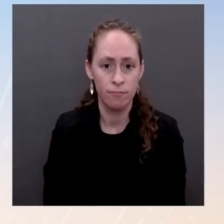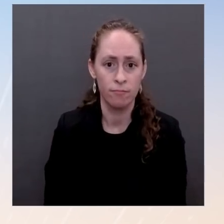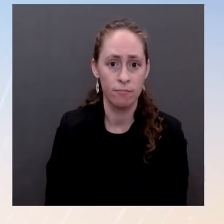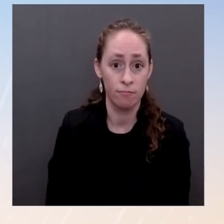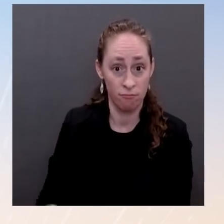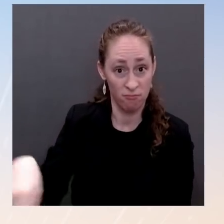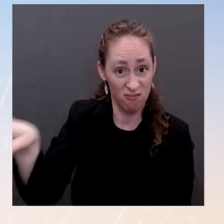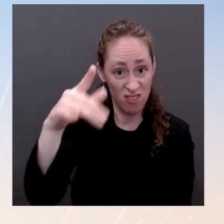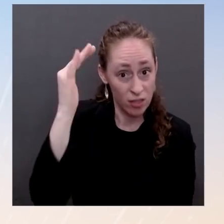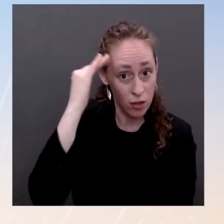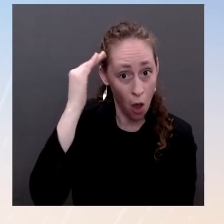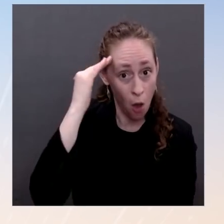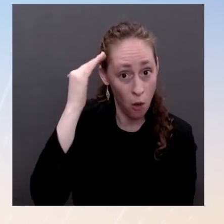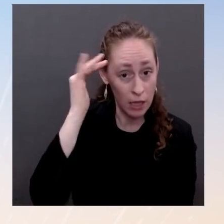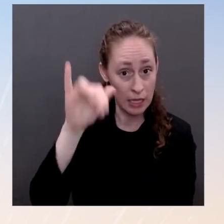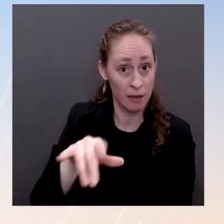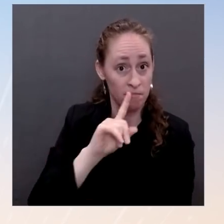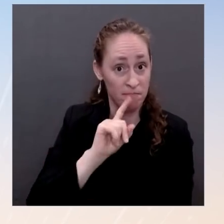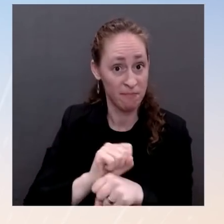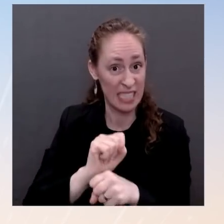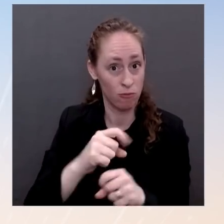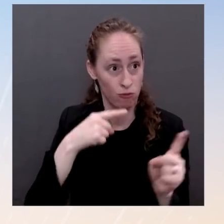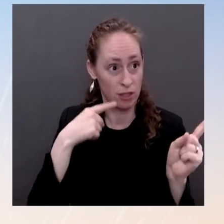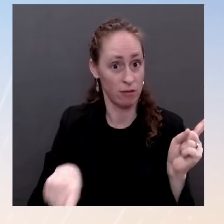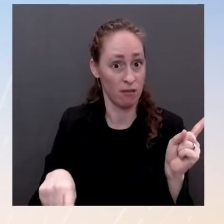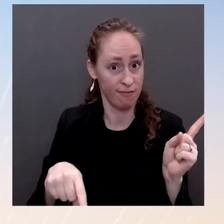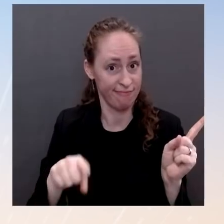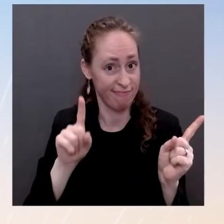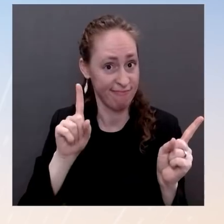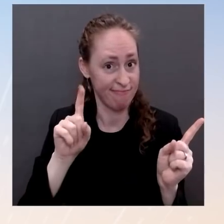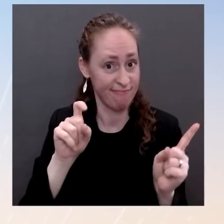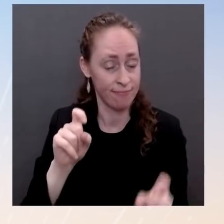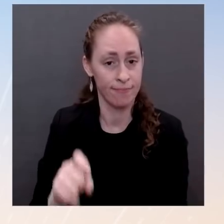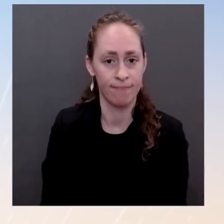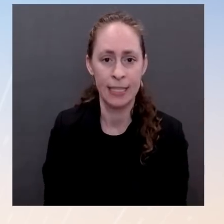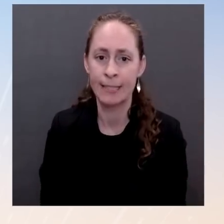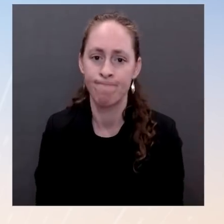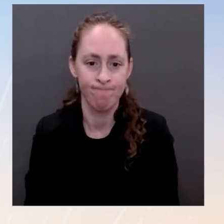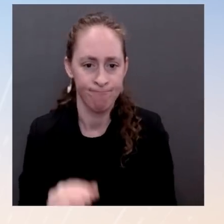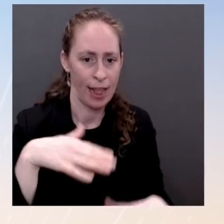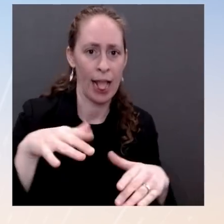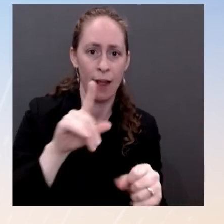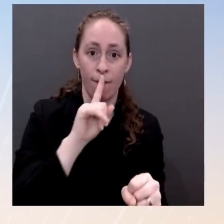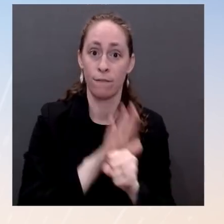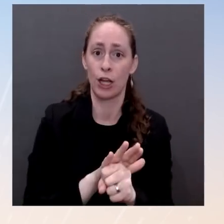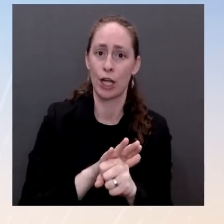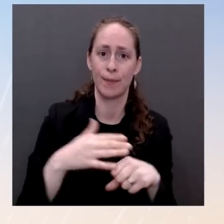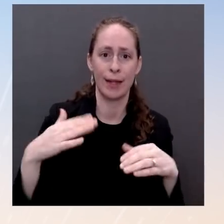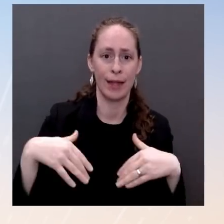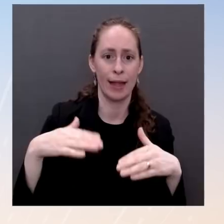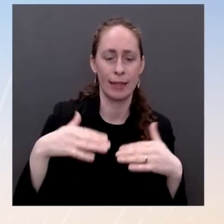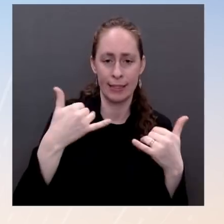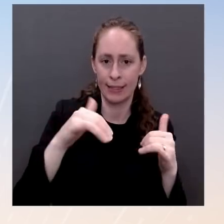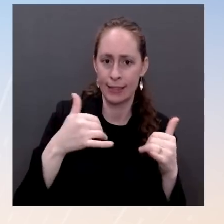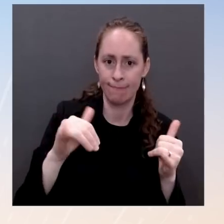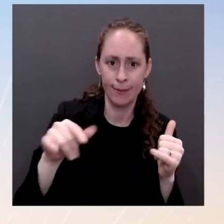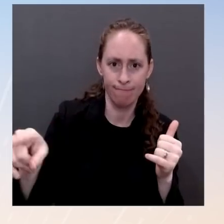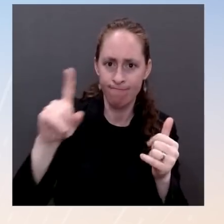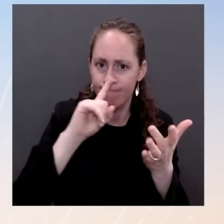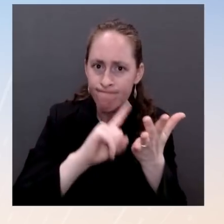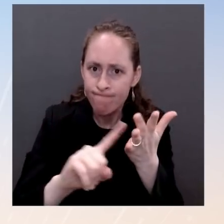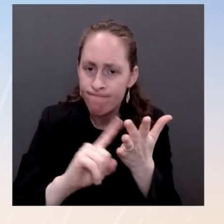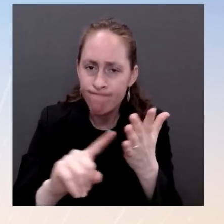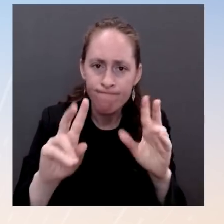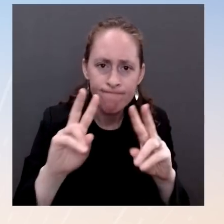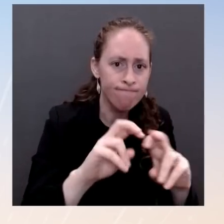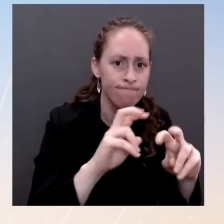of reports. What I can say is that we have been in touch with the Ukrainians, our allies and